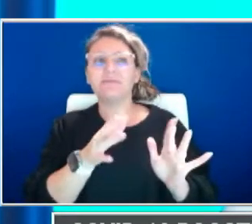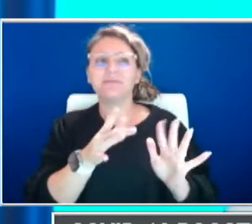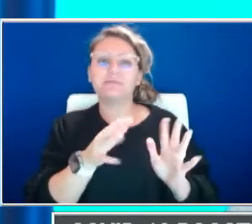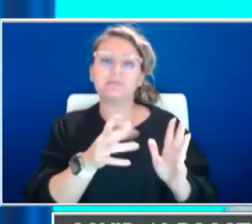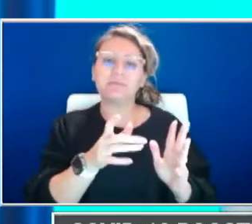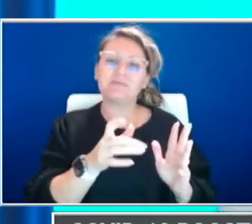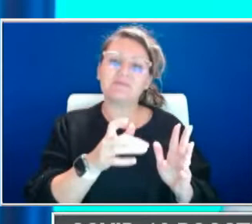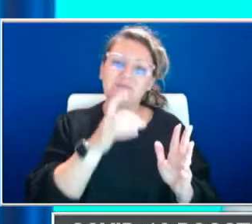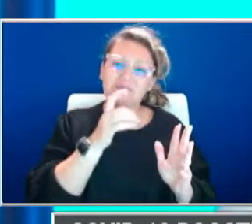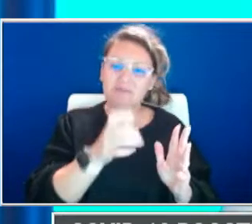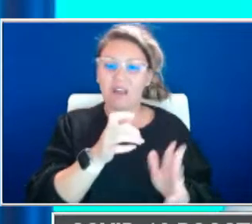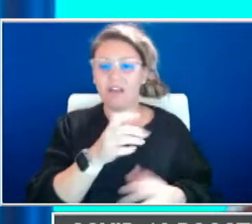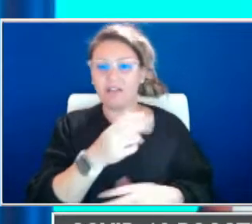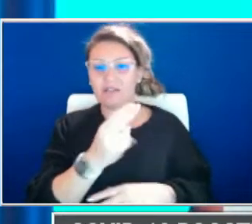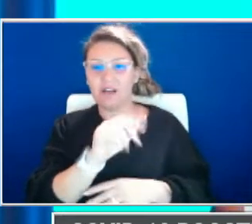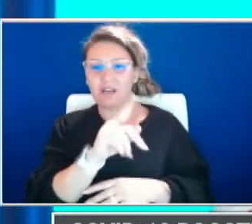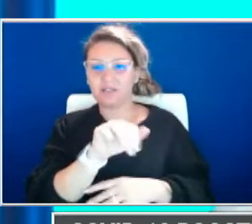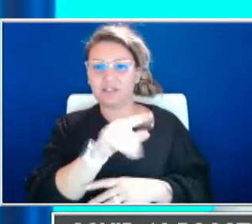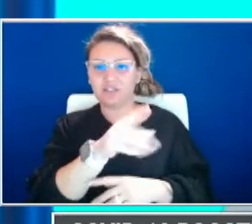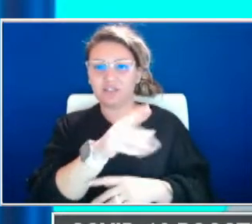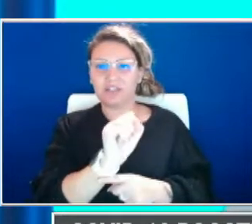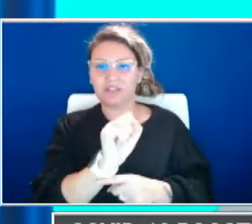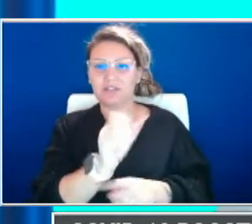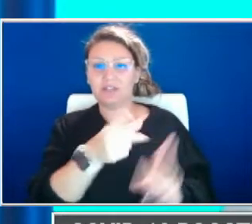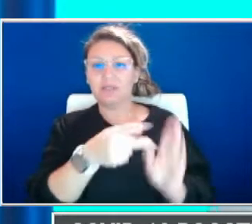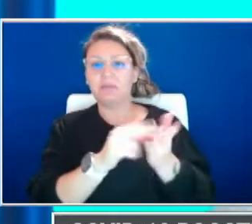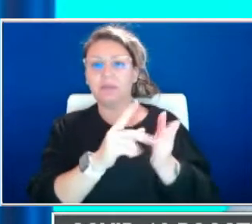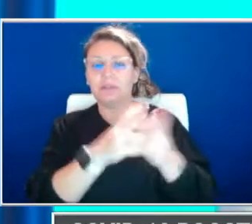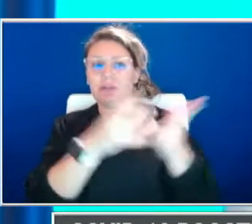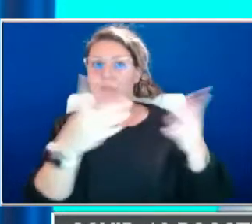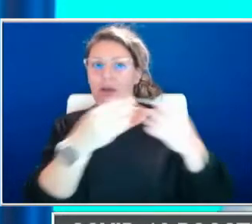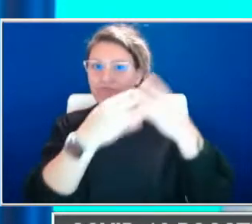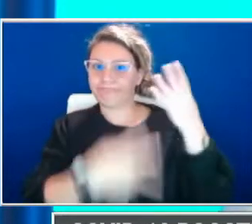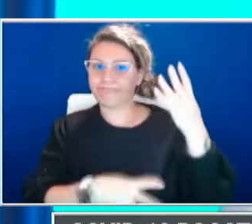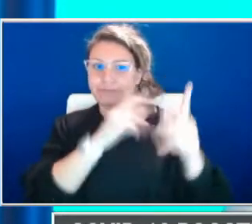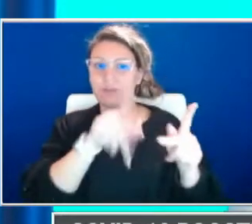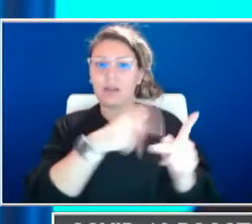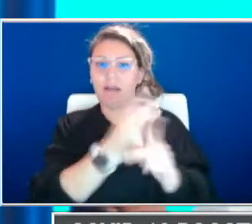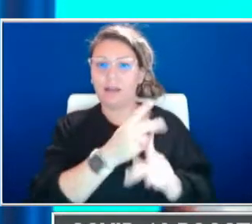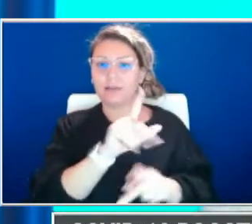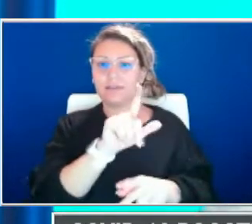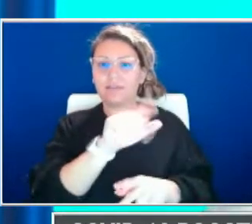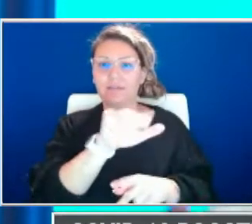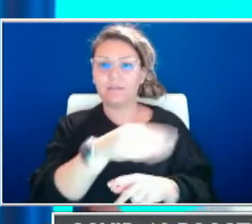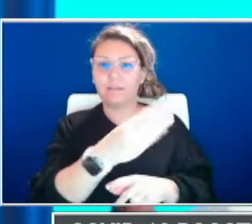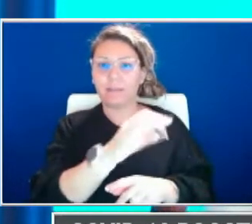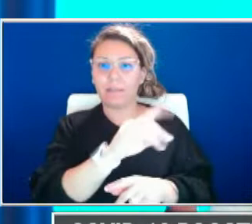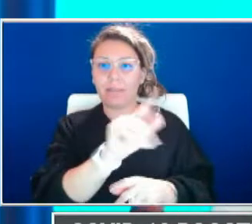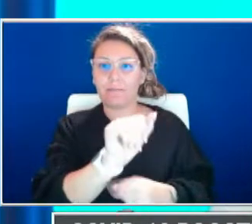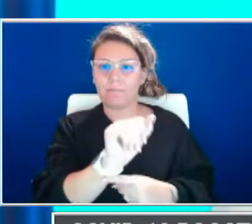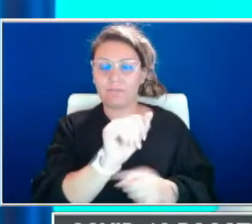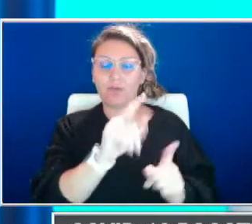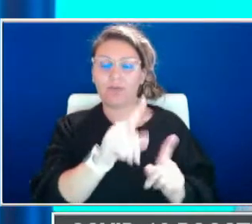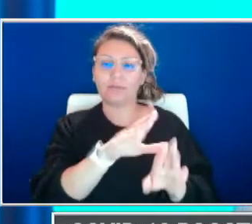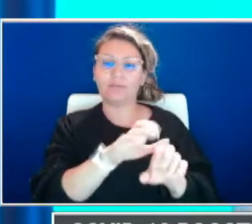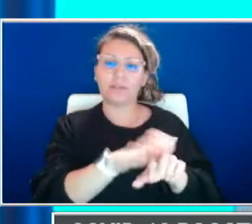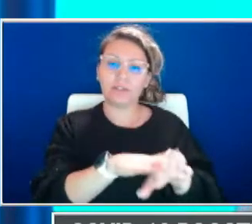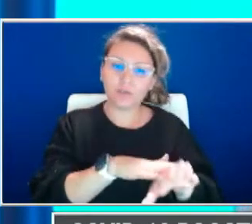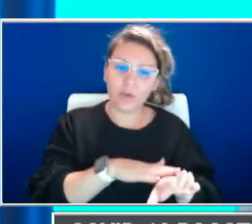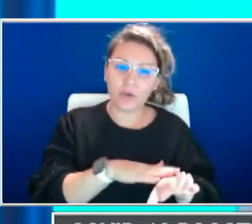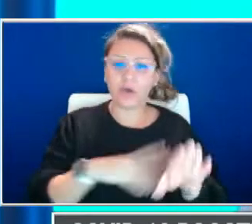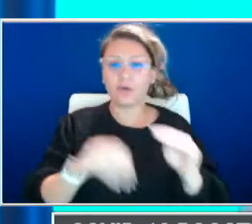lymphoma is like a basket term for many different types of lymphomas, some of which can be very slow growing, some of which can be a little more fast